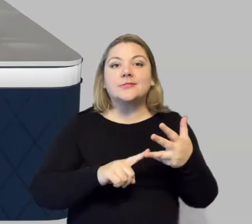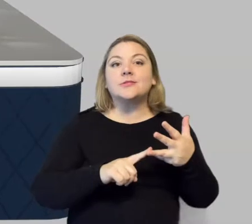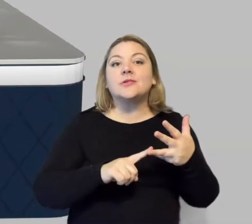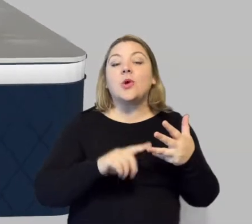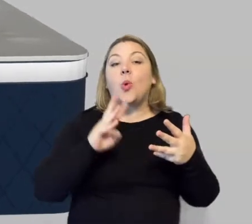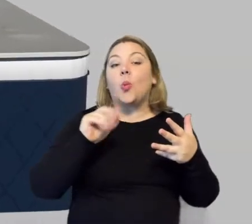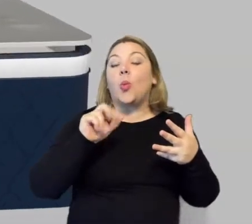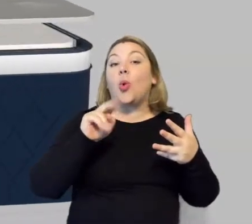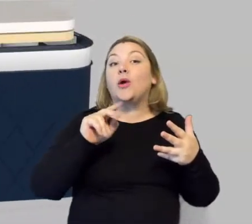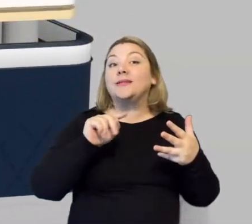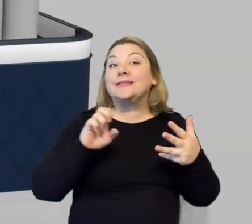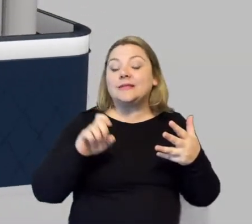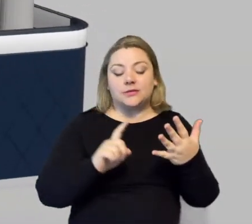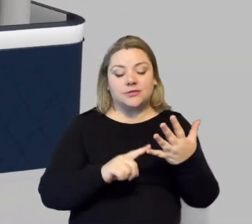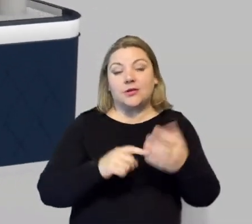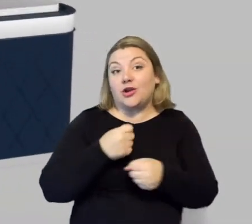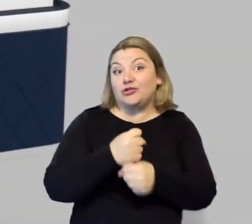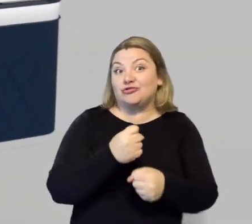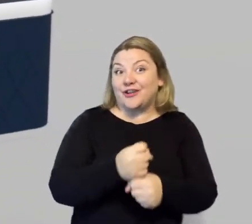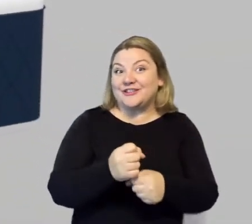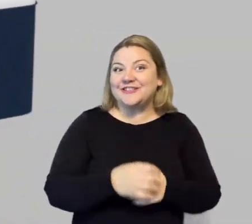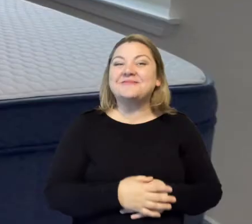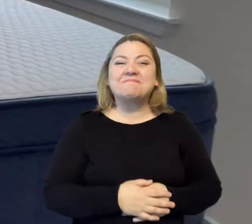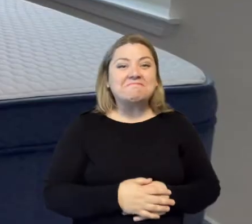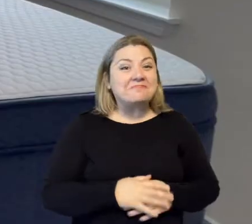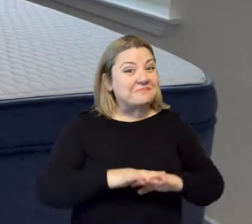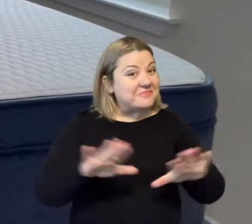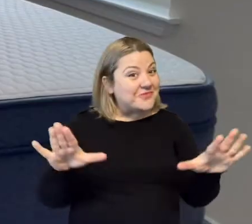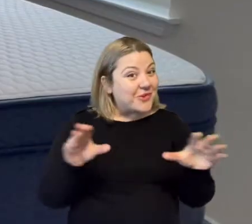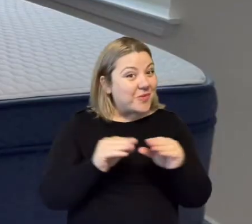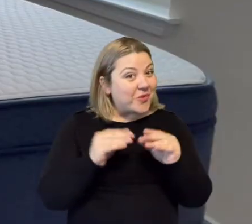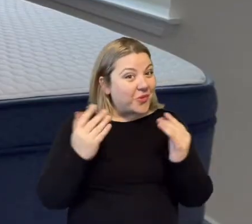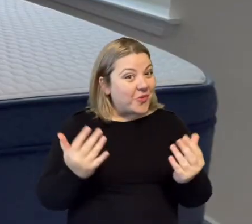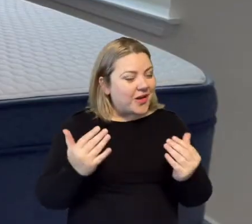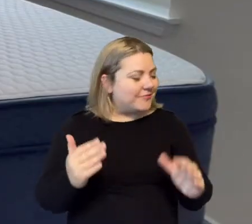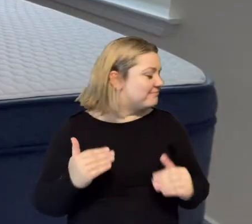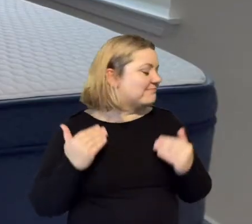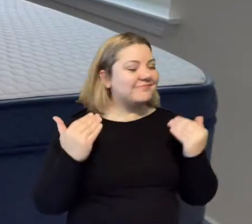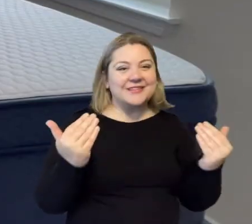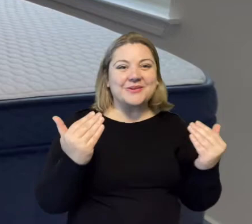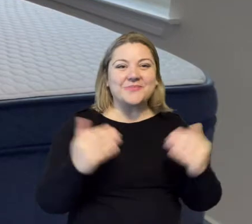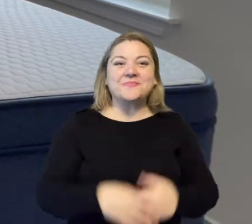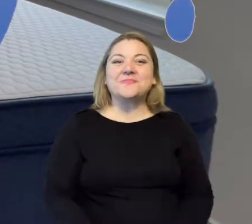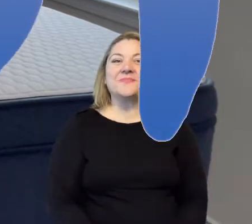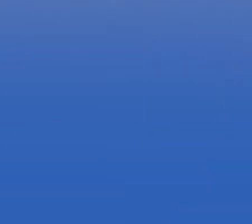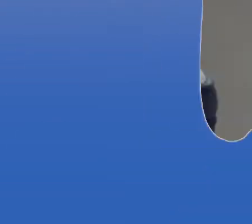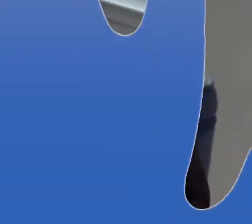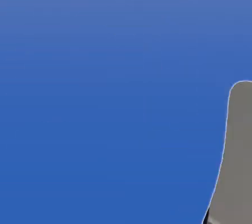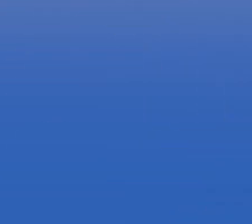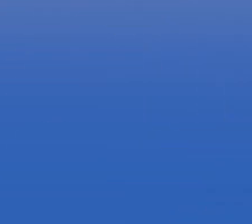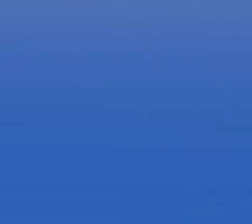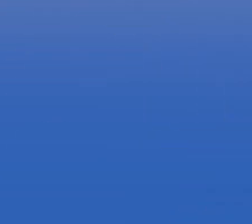as warranty and construction. So without further ado, let's get started.